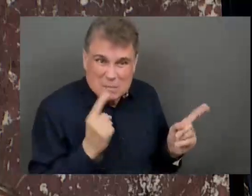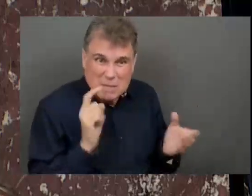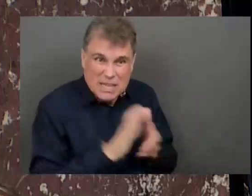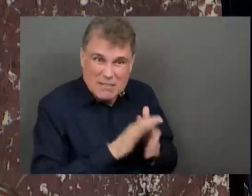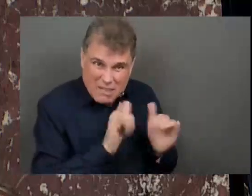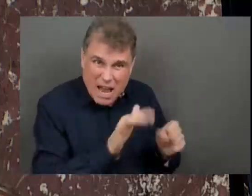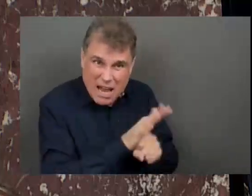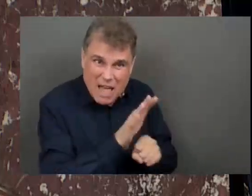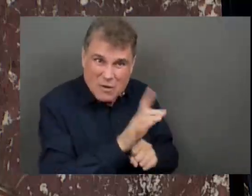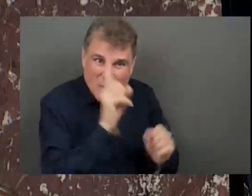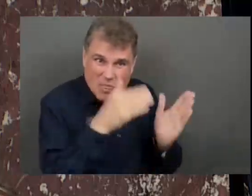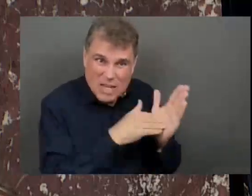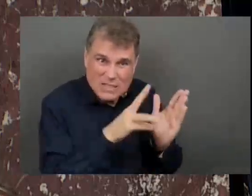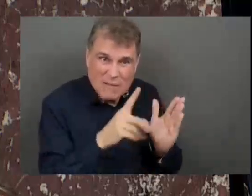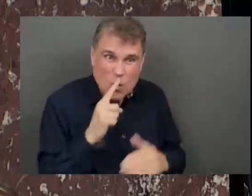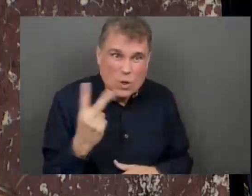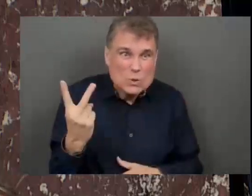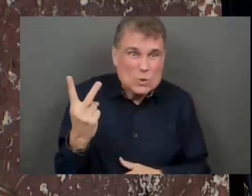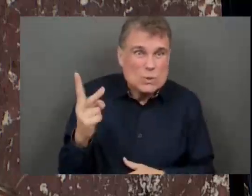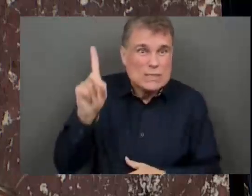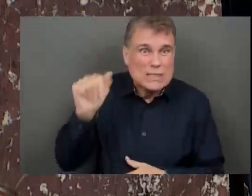to live in British Columbia with dignity?